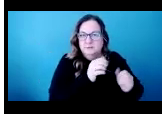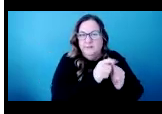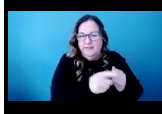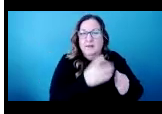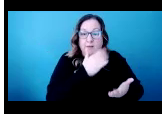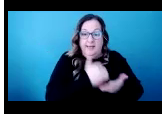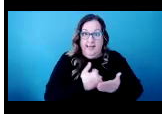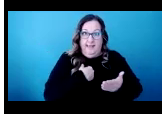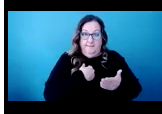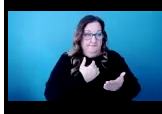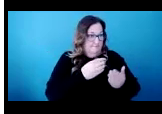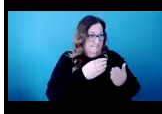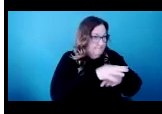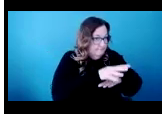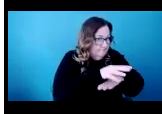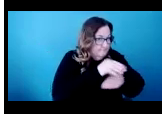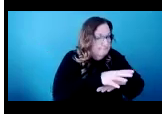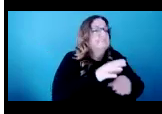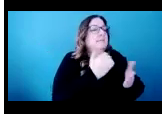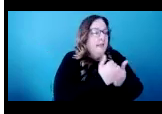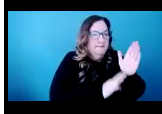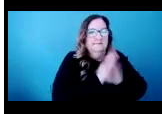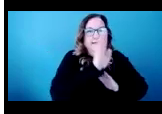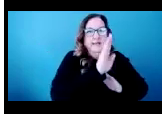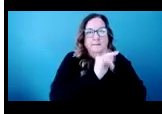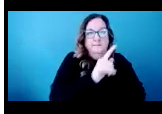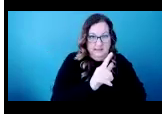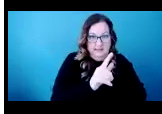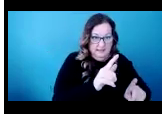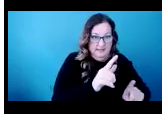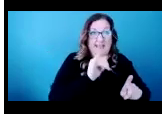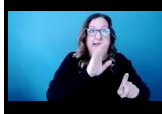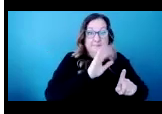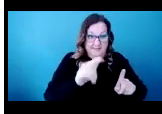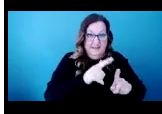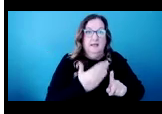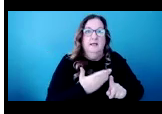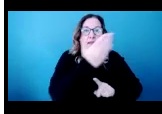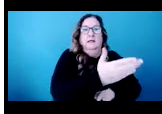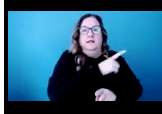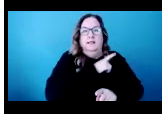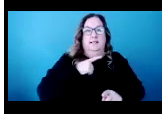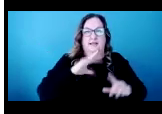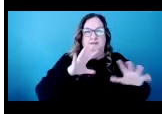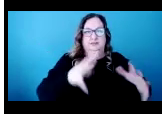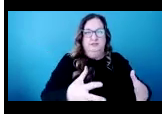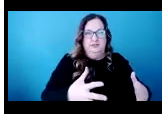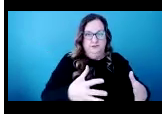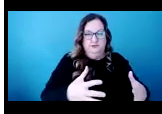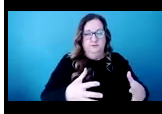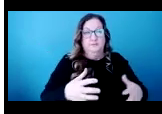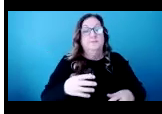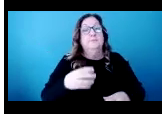then that will get introduced into the legislature. So every bill gets a number